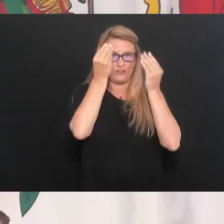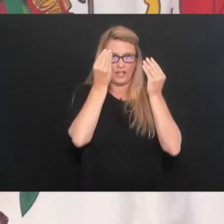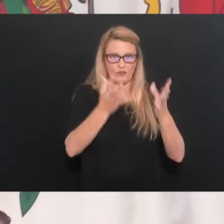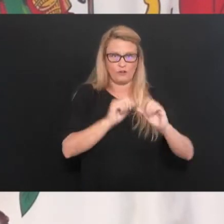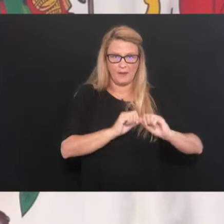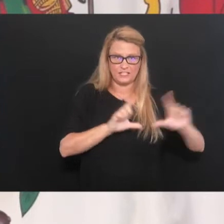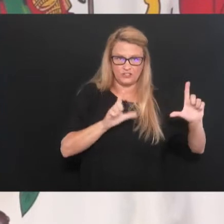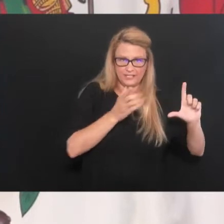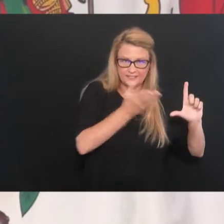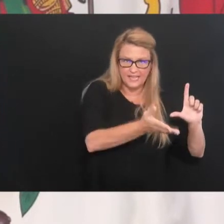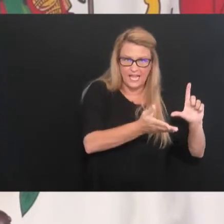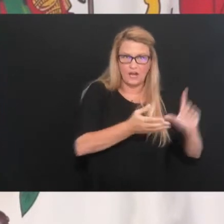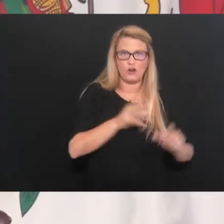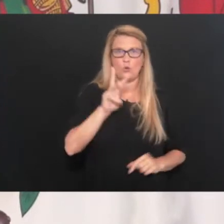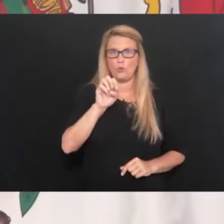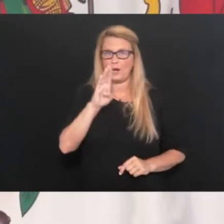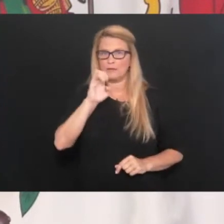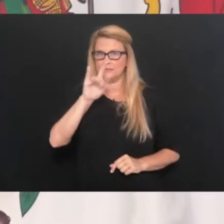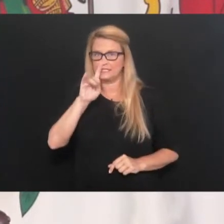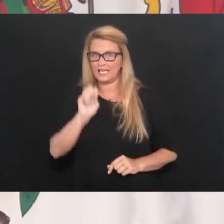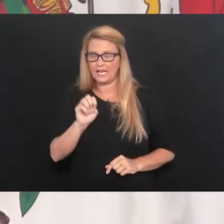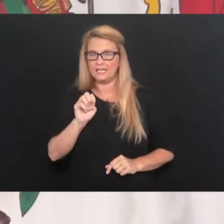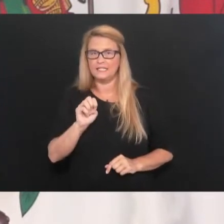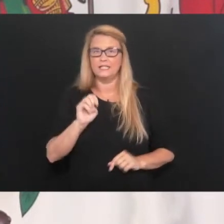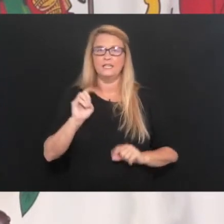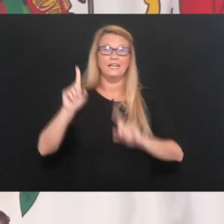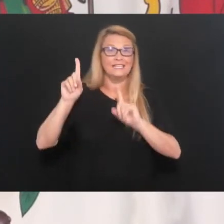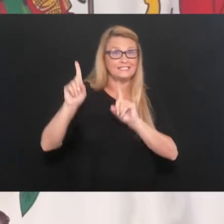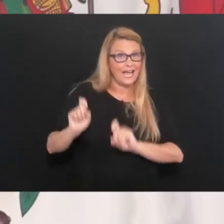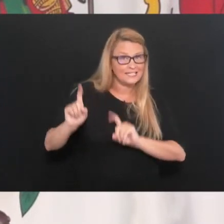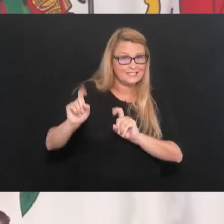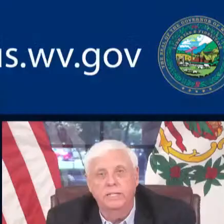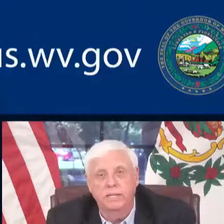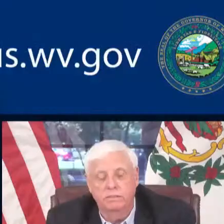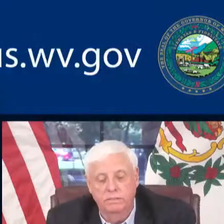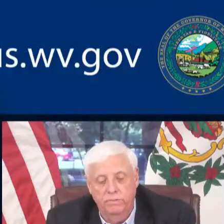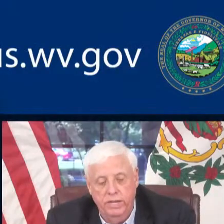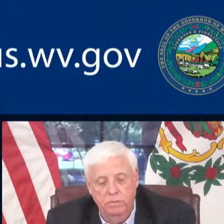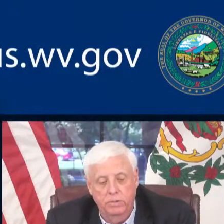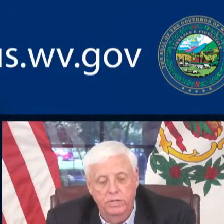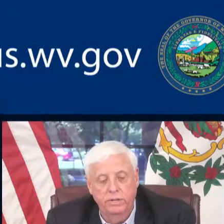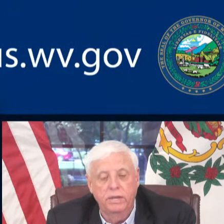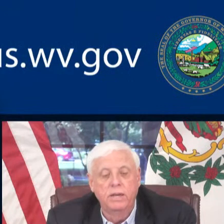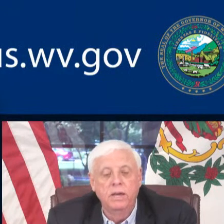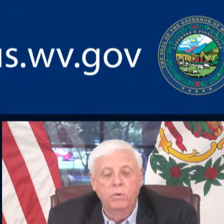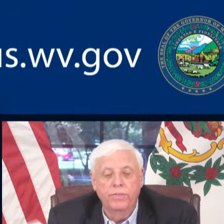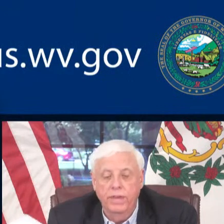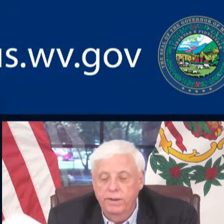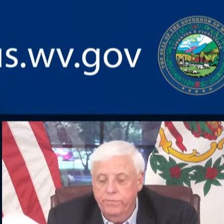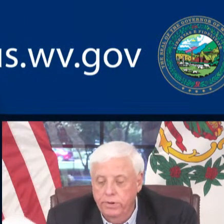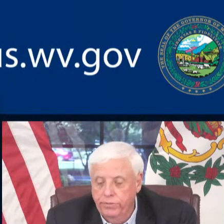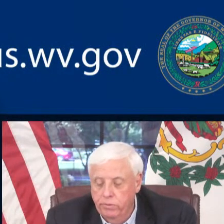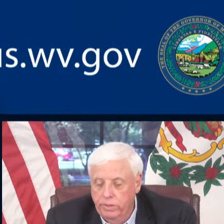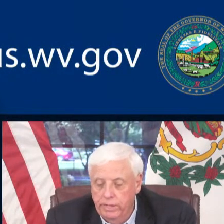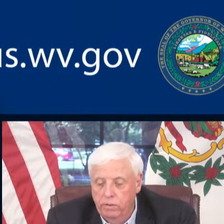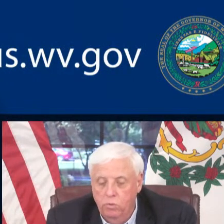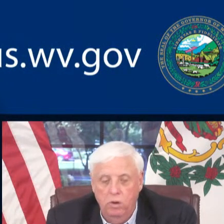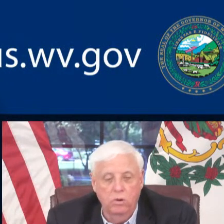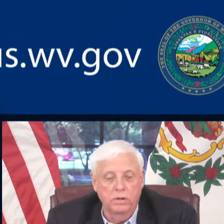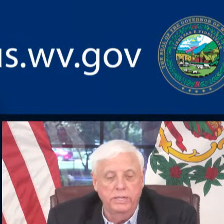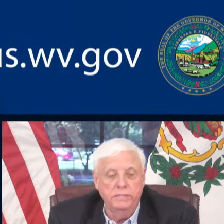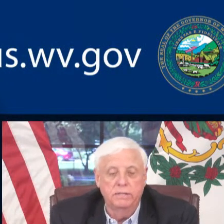there on the website. You can go get tested and everything. All the free testing is available to you. We thank Frith and we